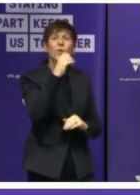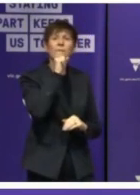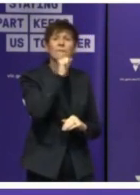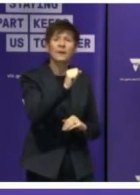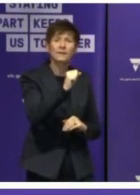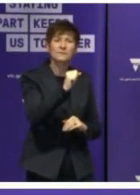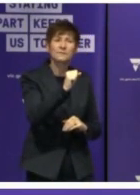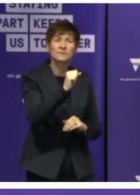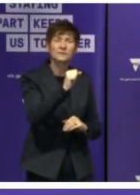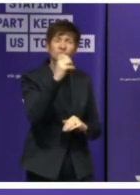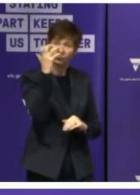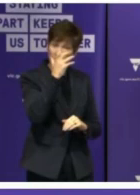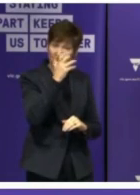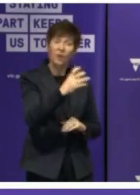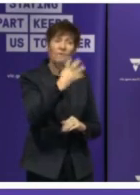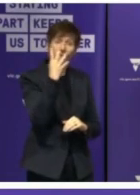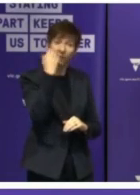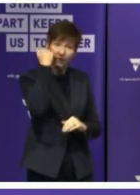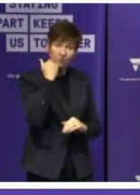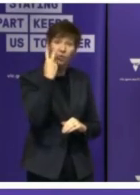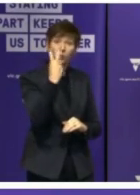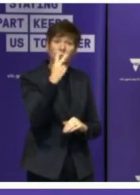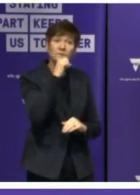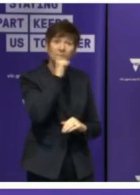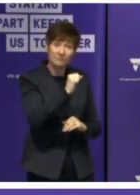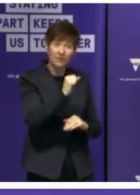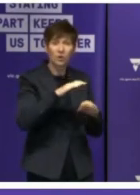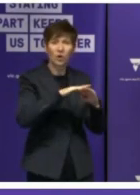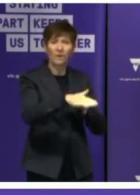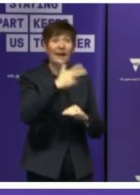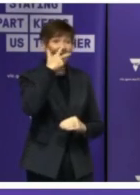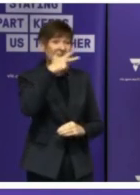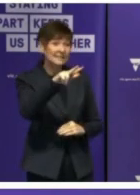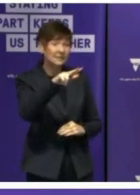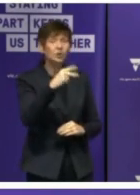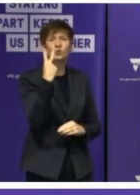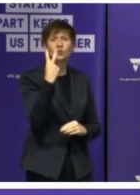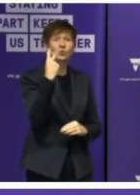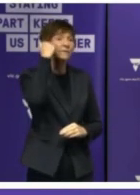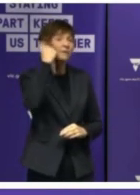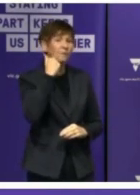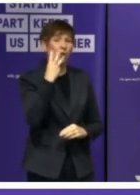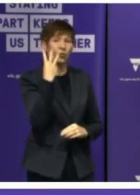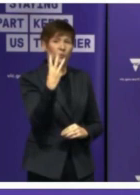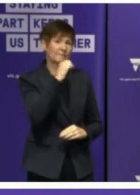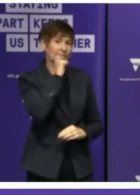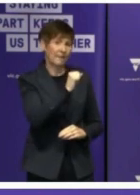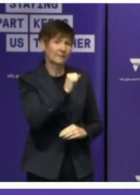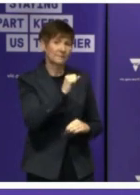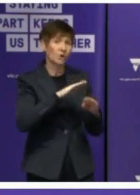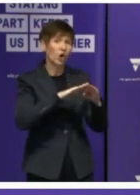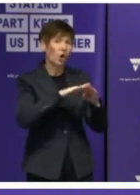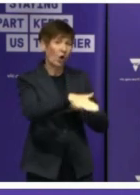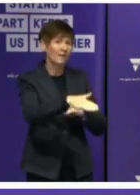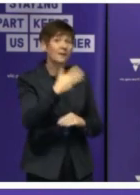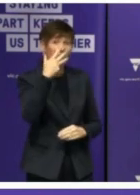four females and two males in their 80s, and two females and three males in their 90s. To each